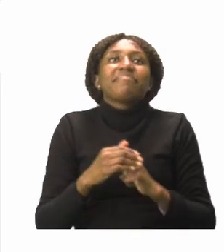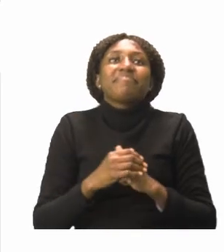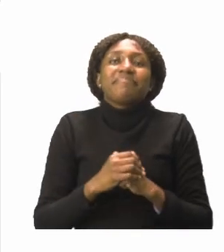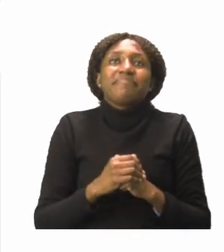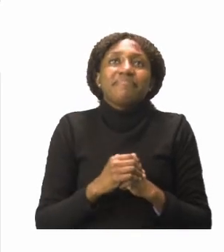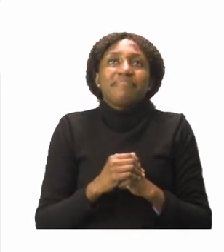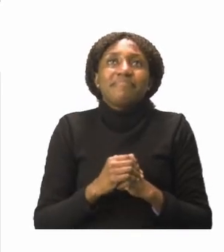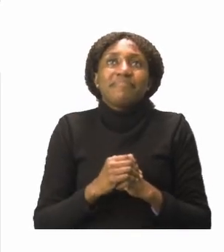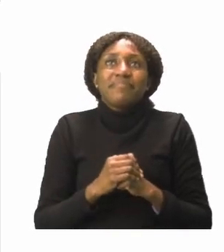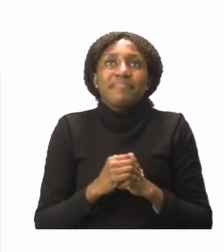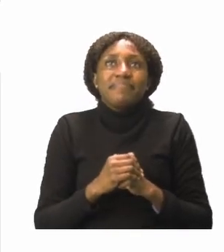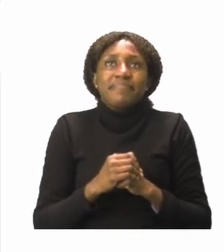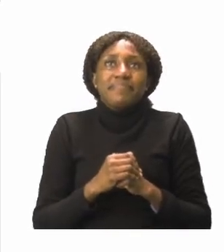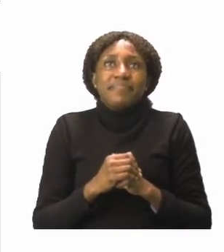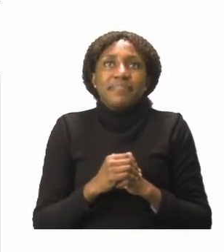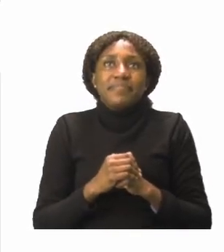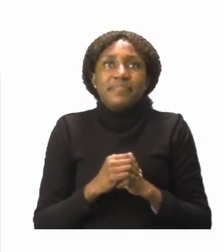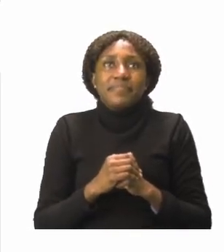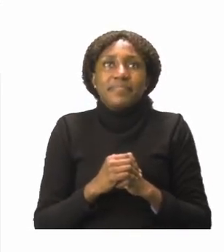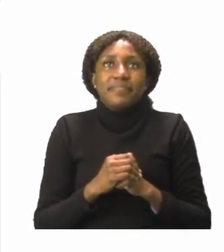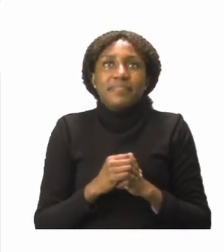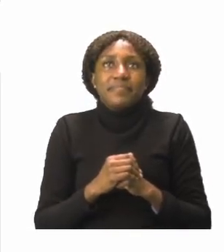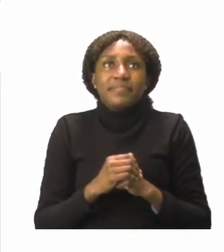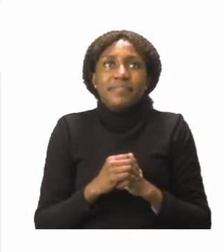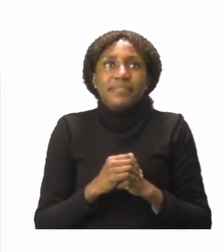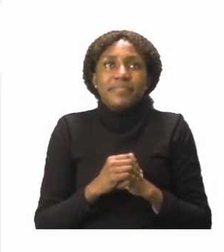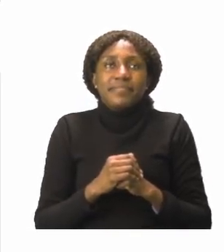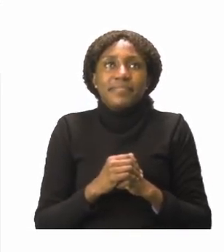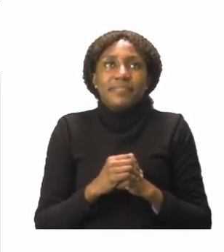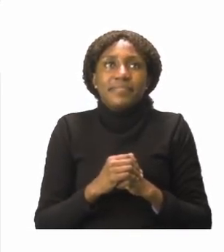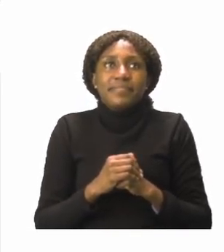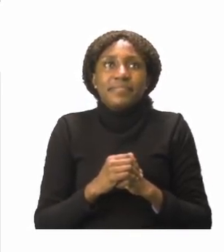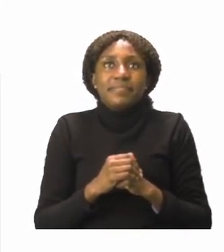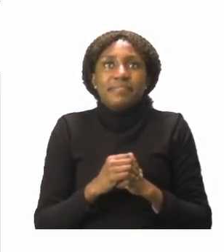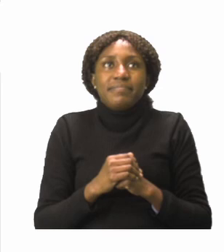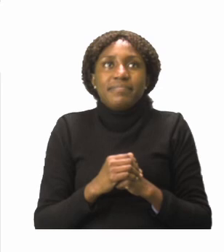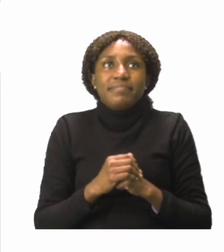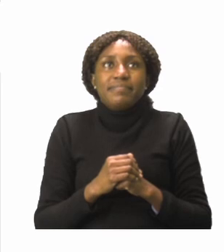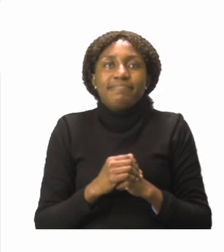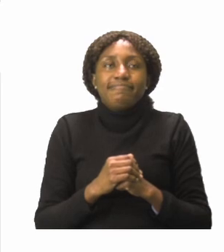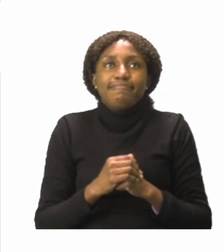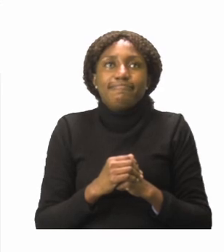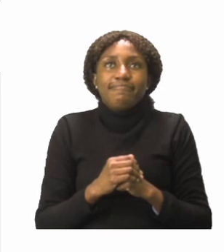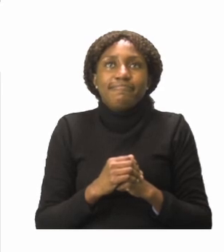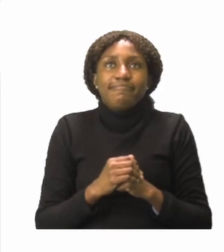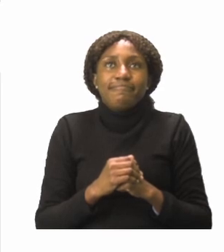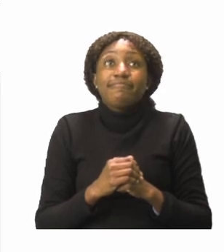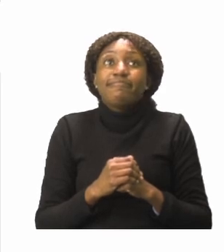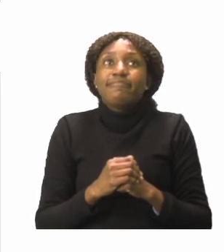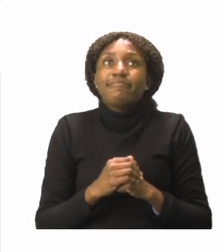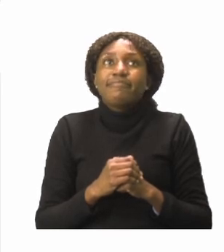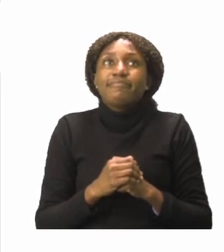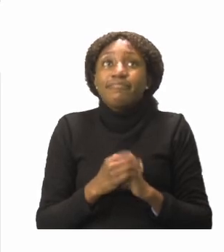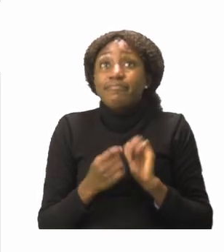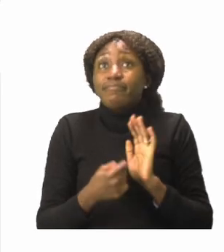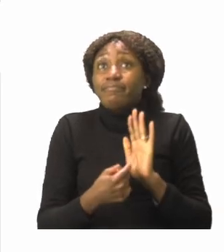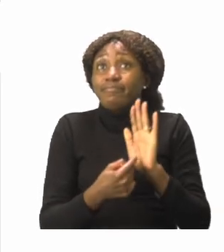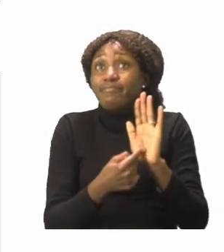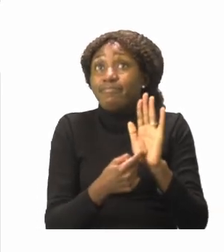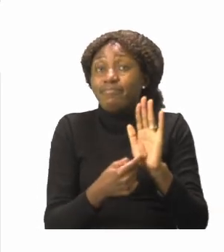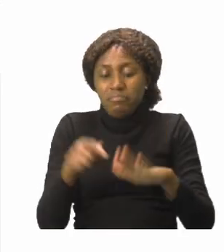transport in our country. So the thing I want to show you on the board is our